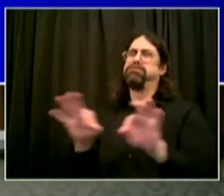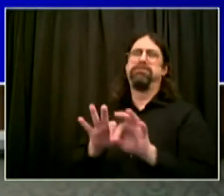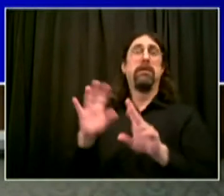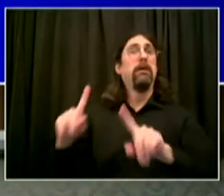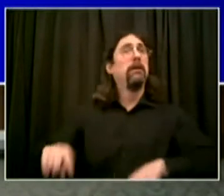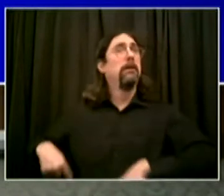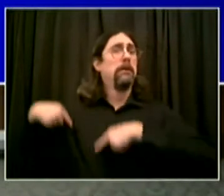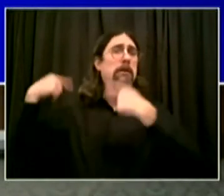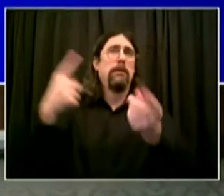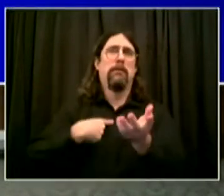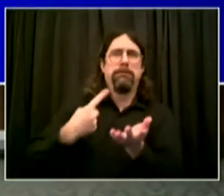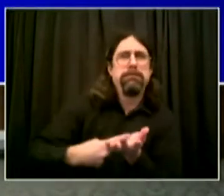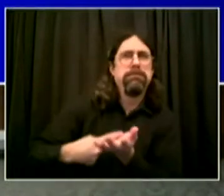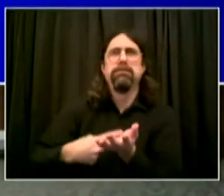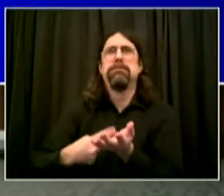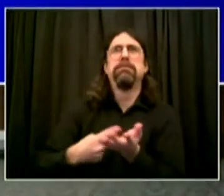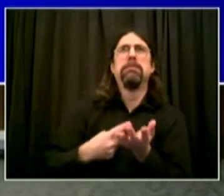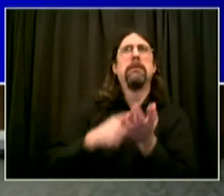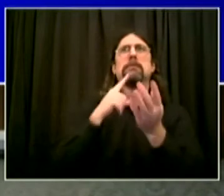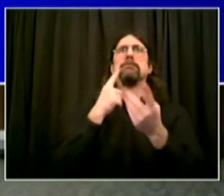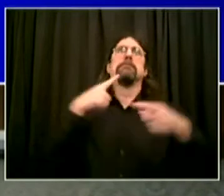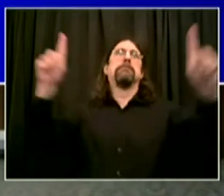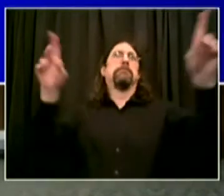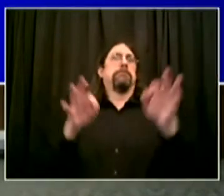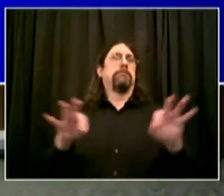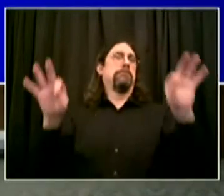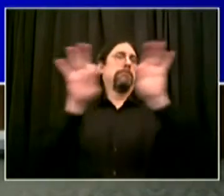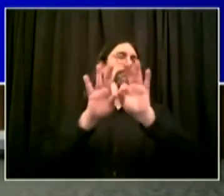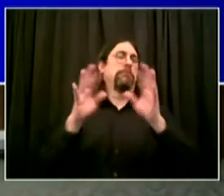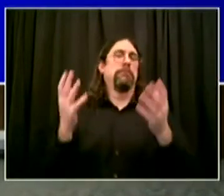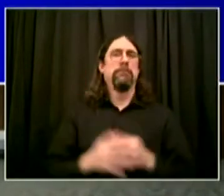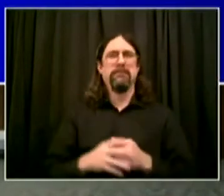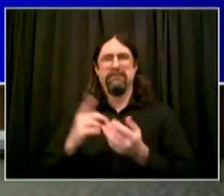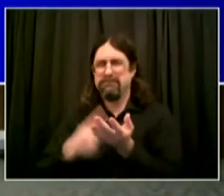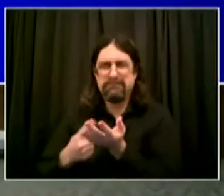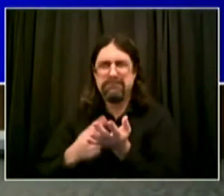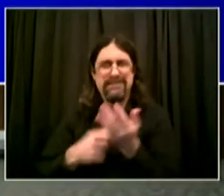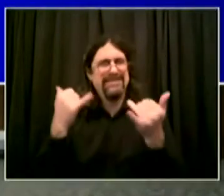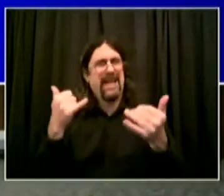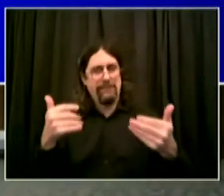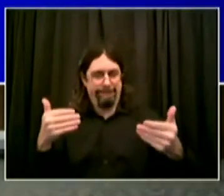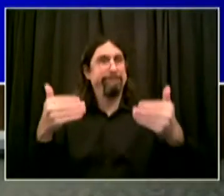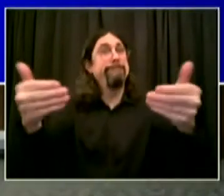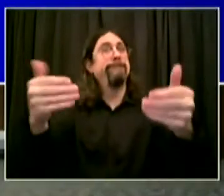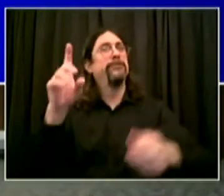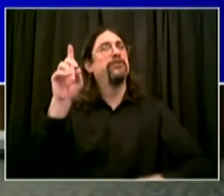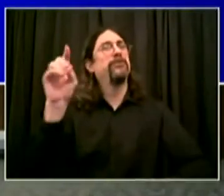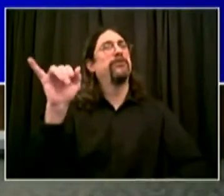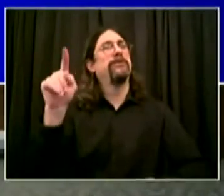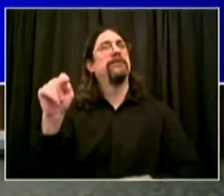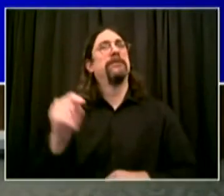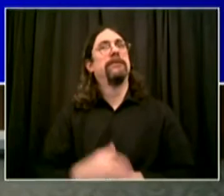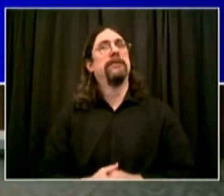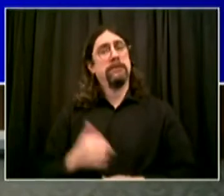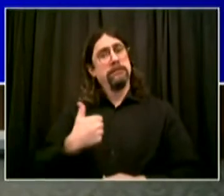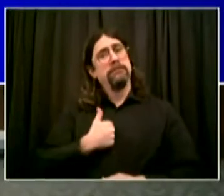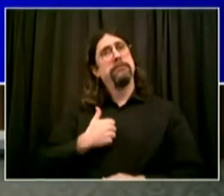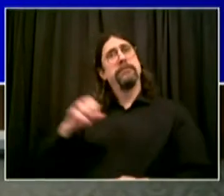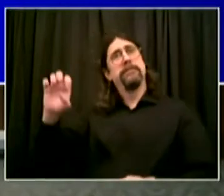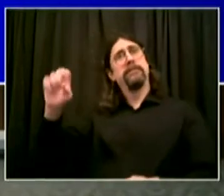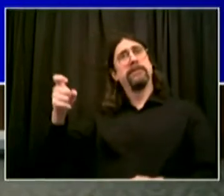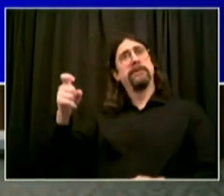way is a time well spent. As many of you know, I joined the NYPD as a young man 35 years ago.